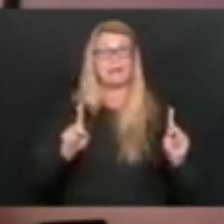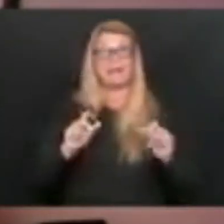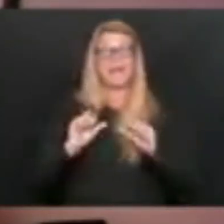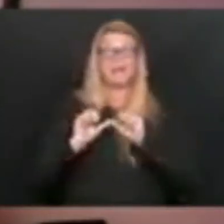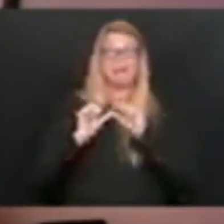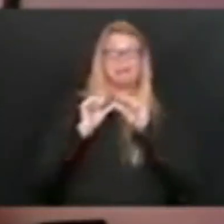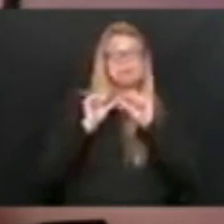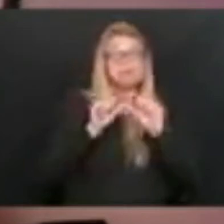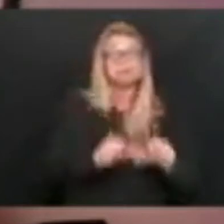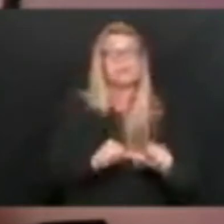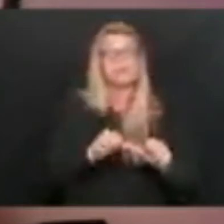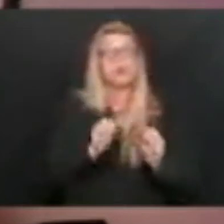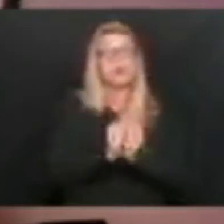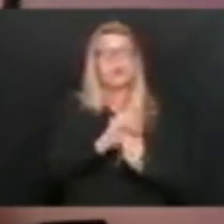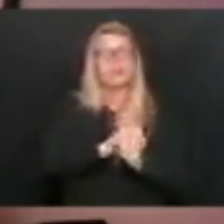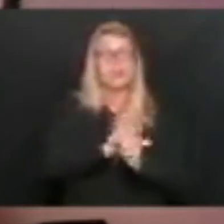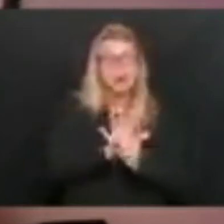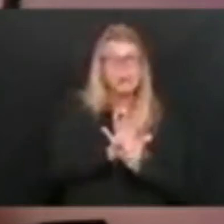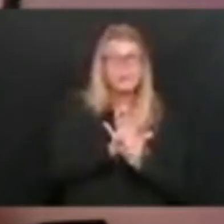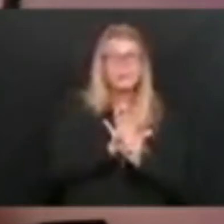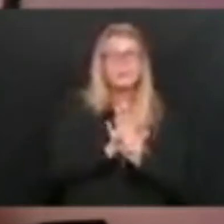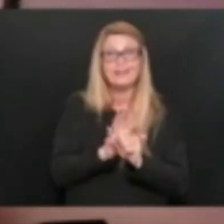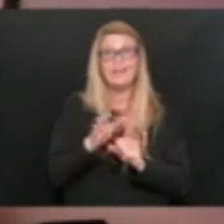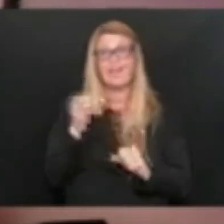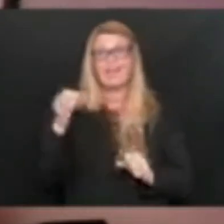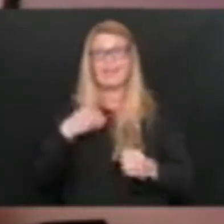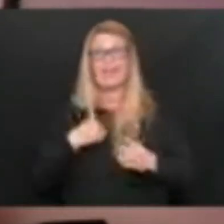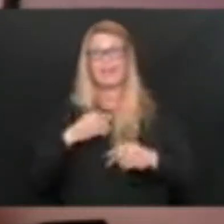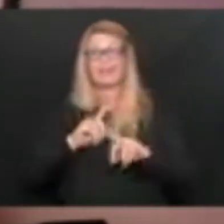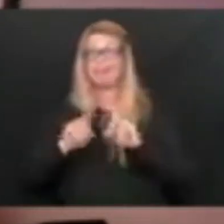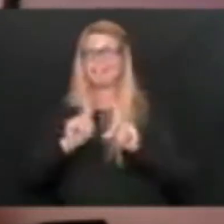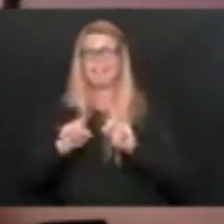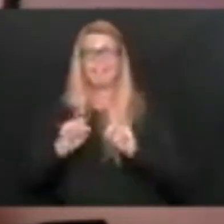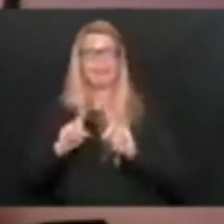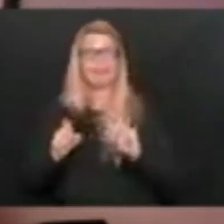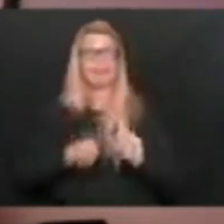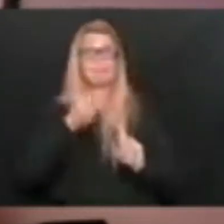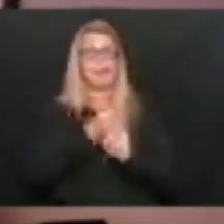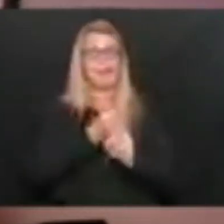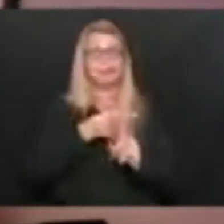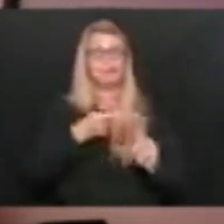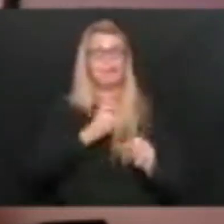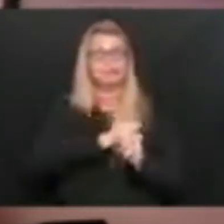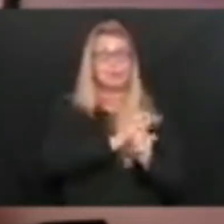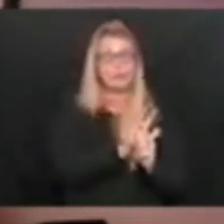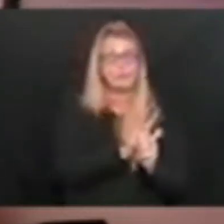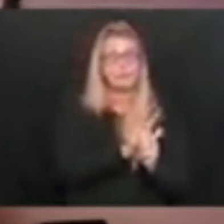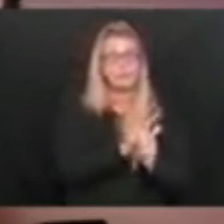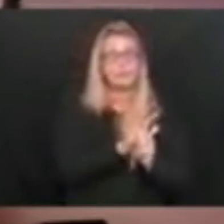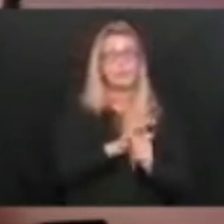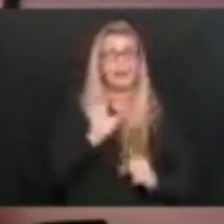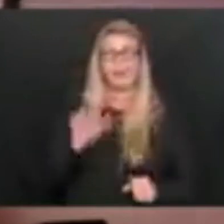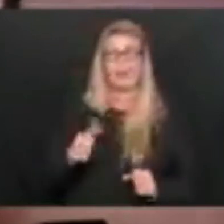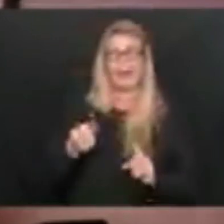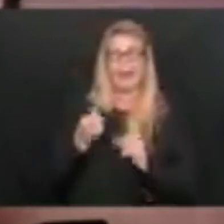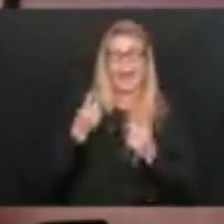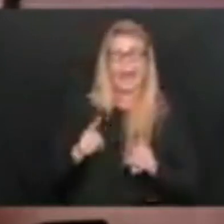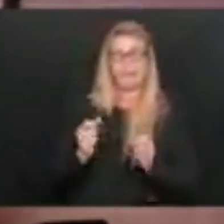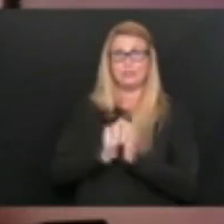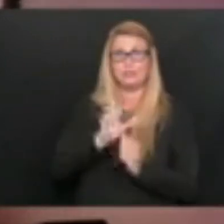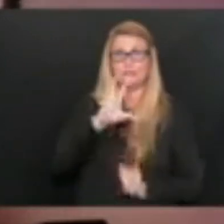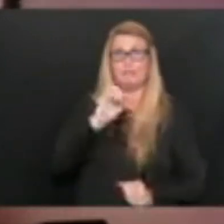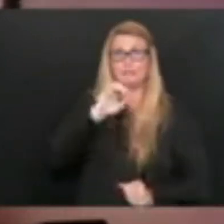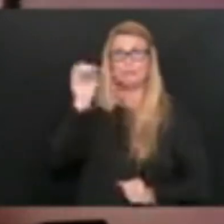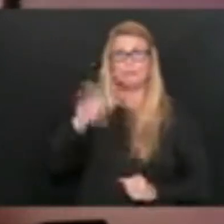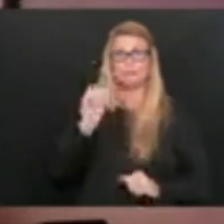COVID, long-term side effects of being infected with COVID, which can range from 10 to 50% of people who get